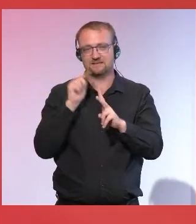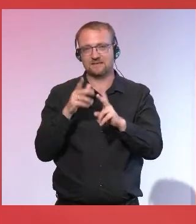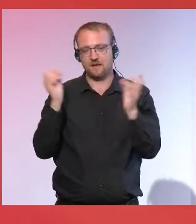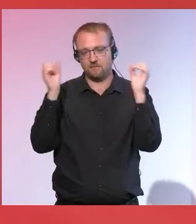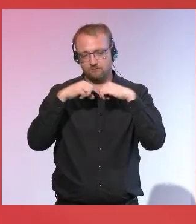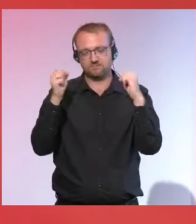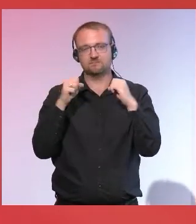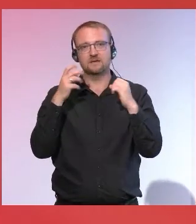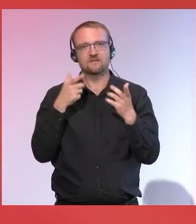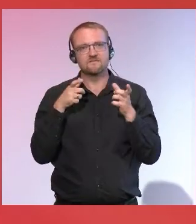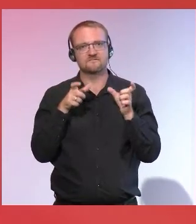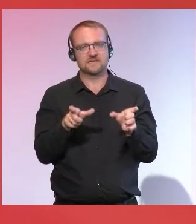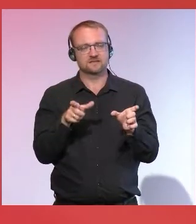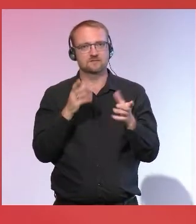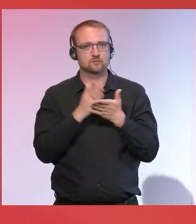enough.